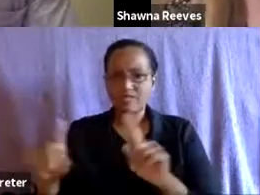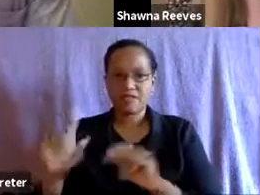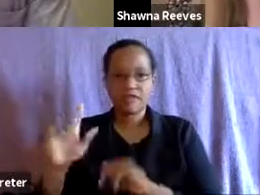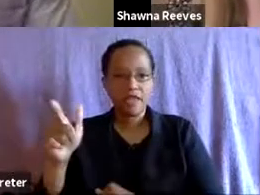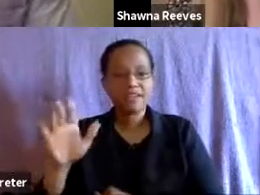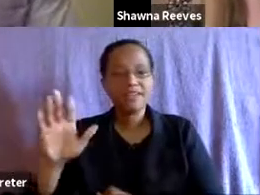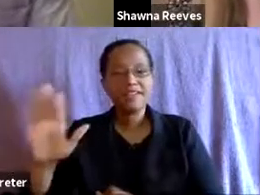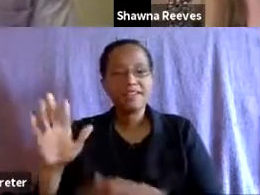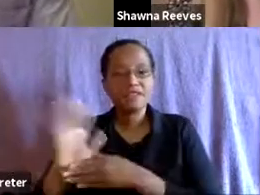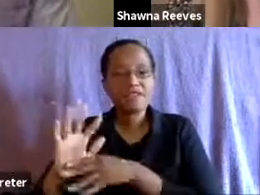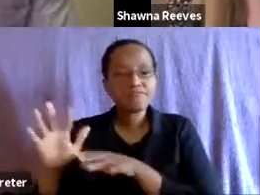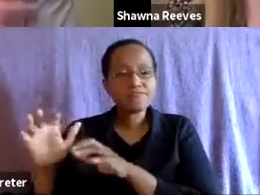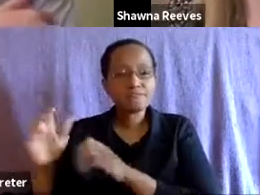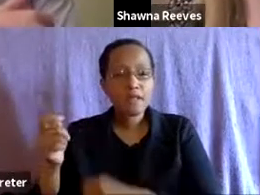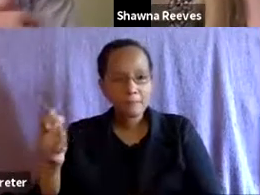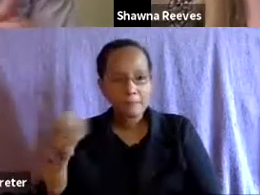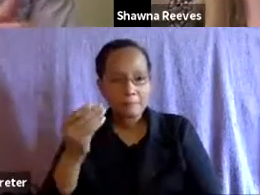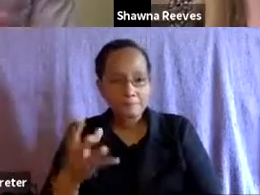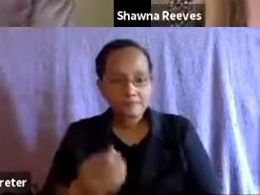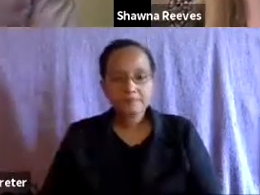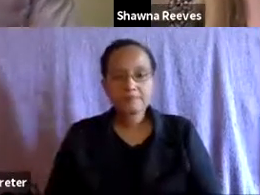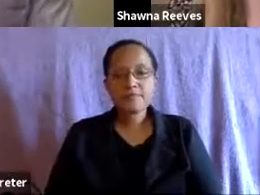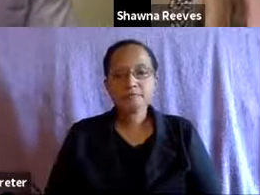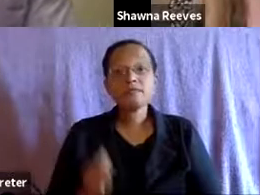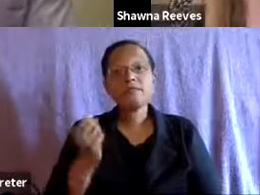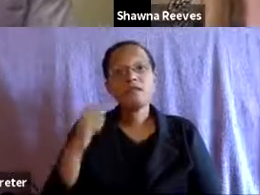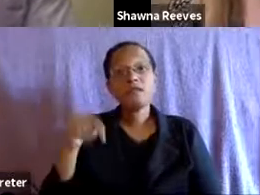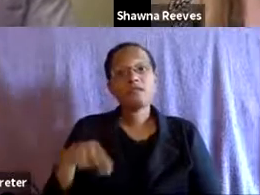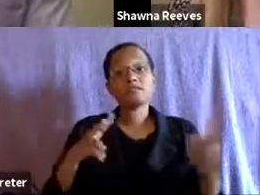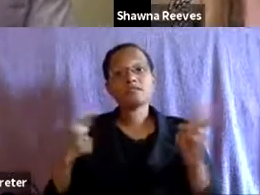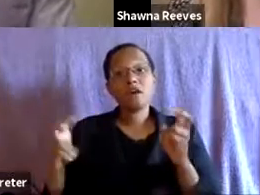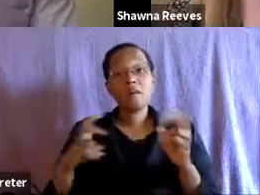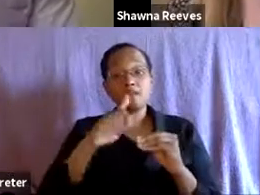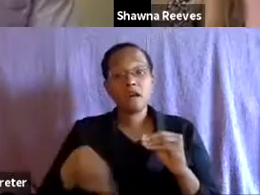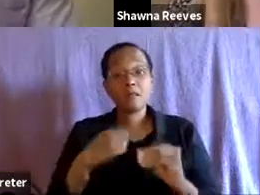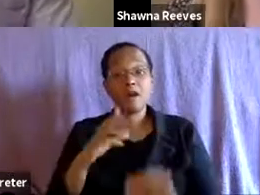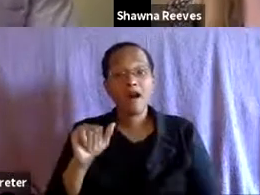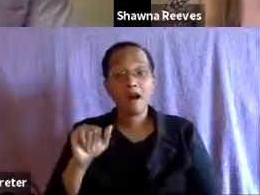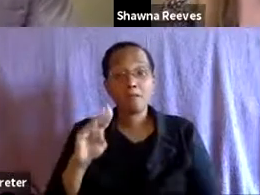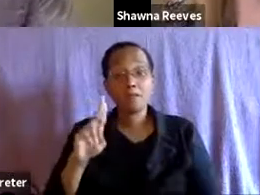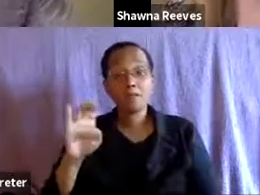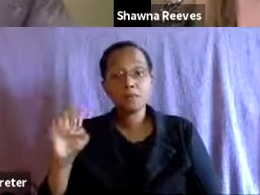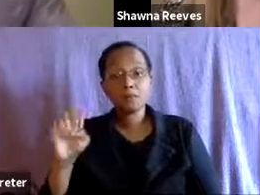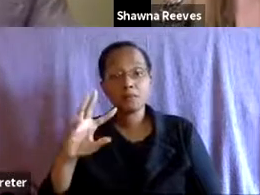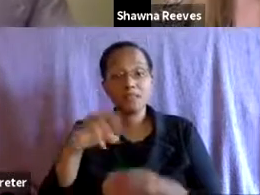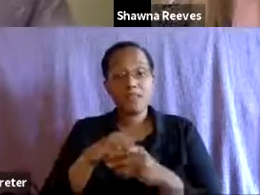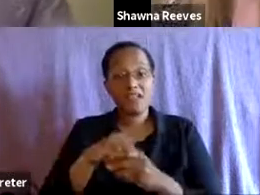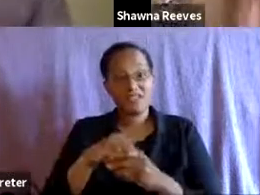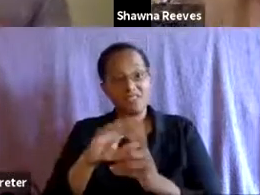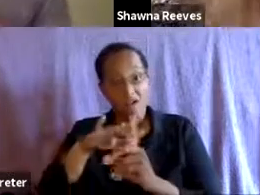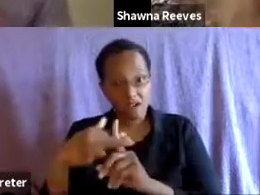window, to understand what is going wrong now and how we can do things differently